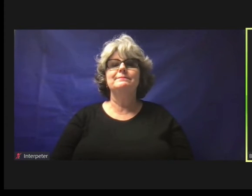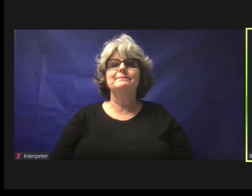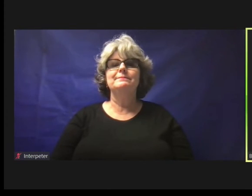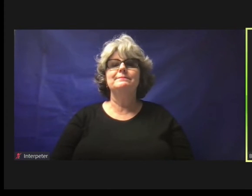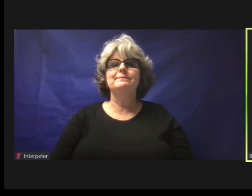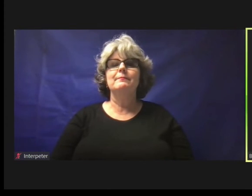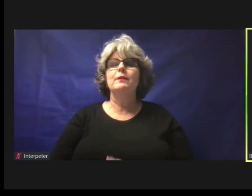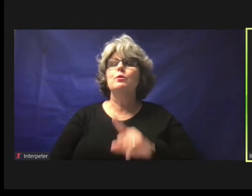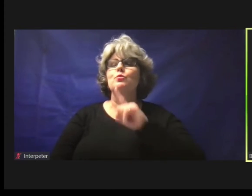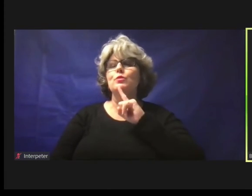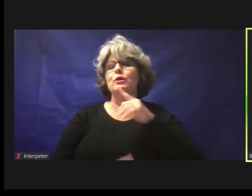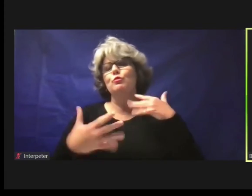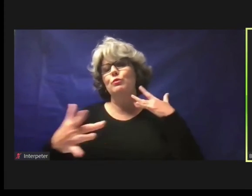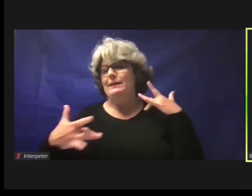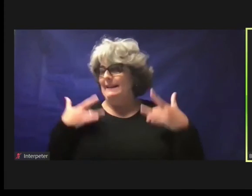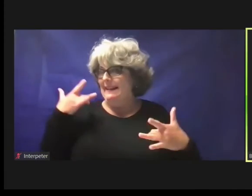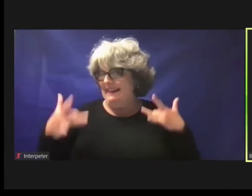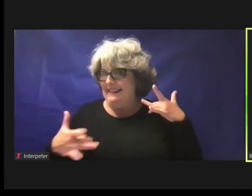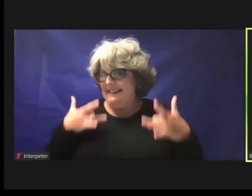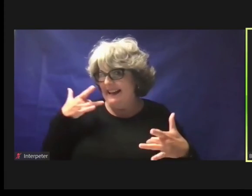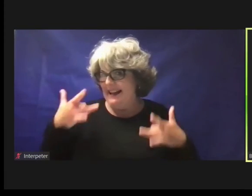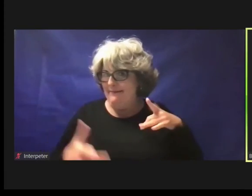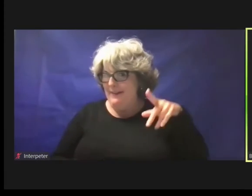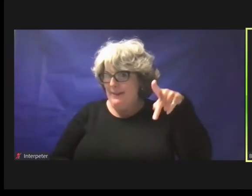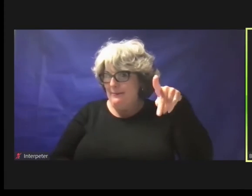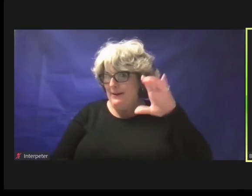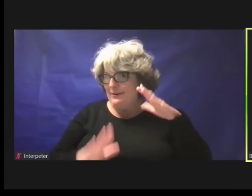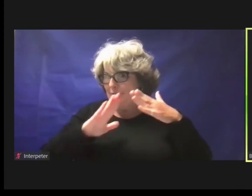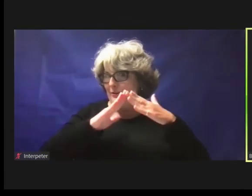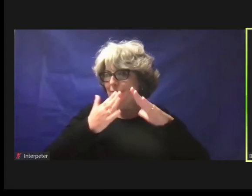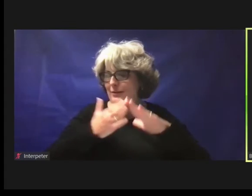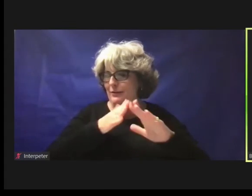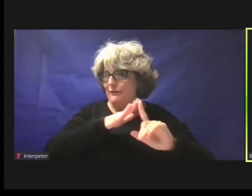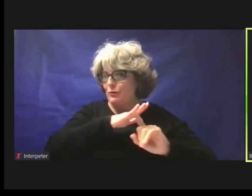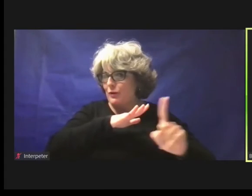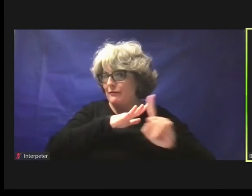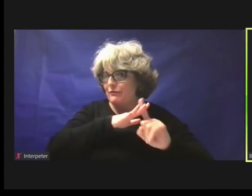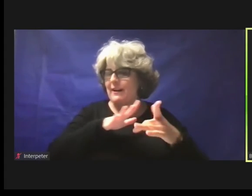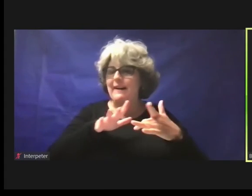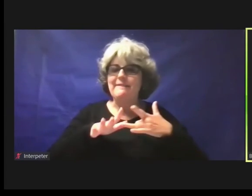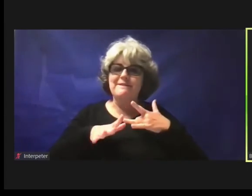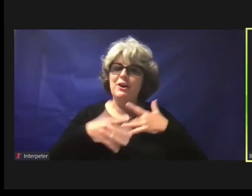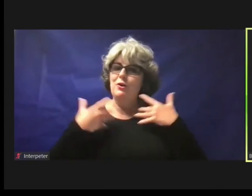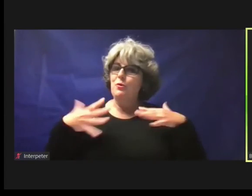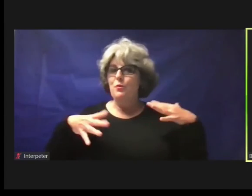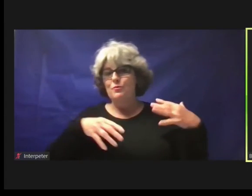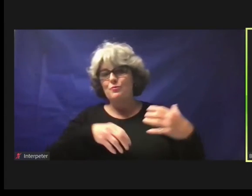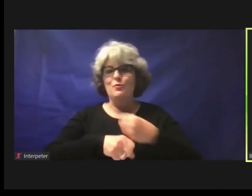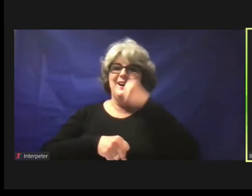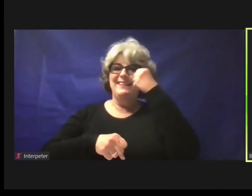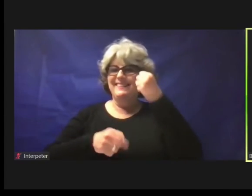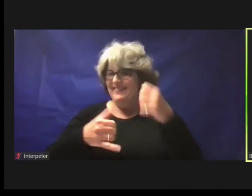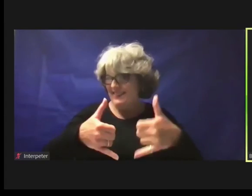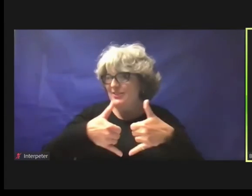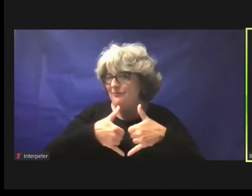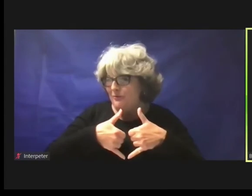the extreme excitement that the Peace Corps Community for Refugees feels that we have won this